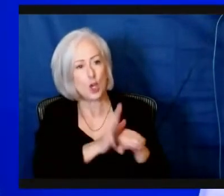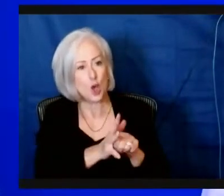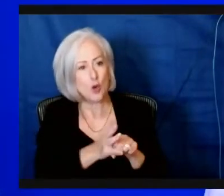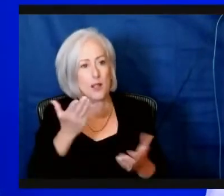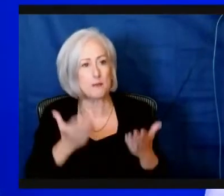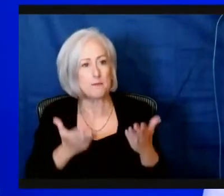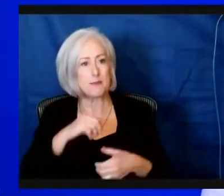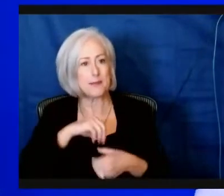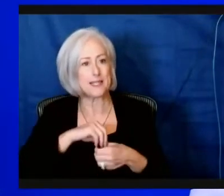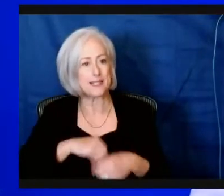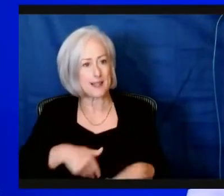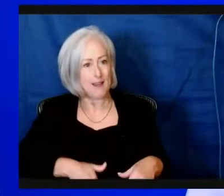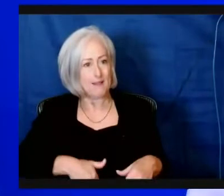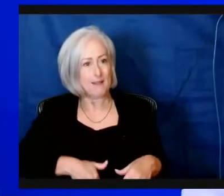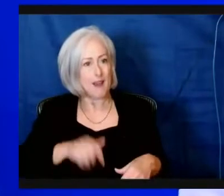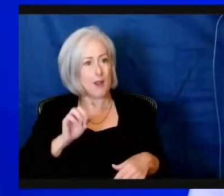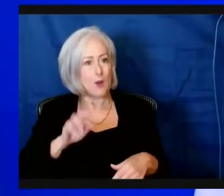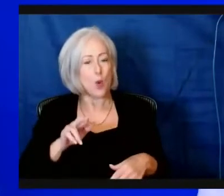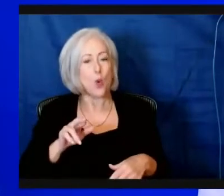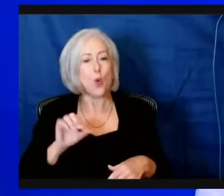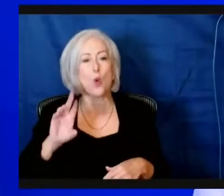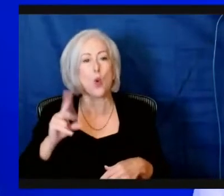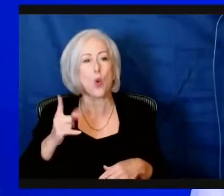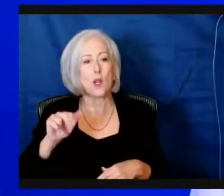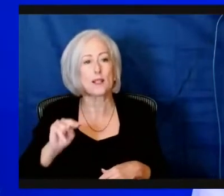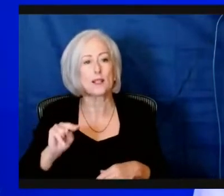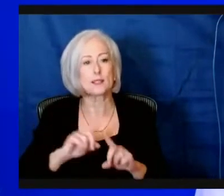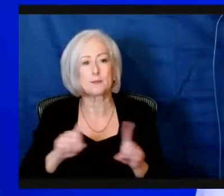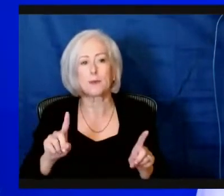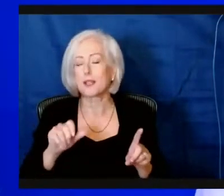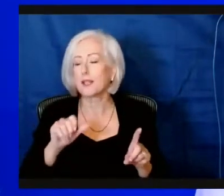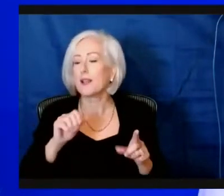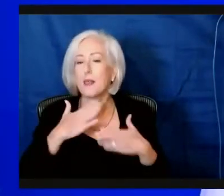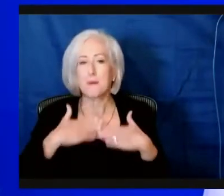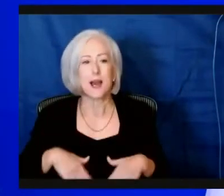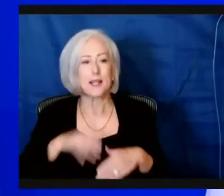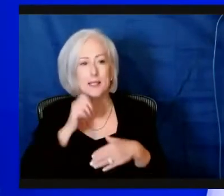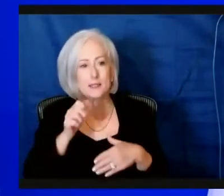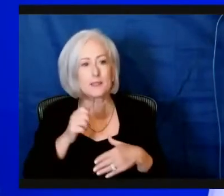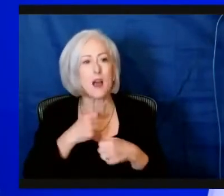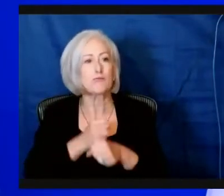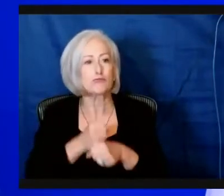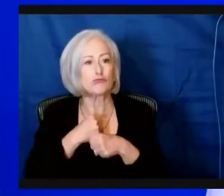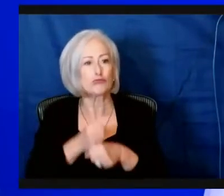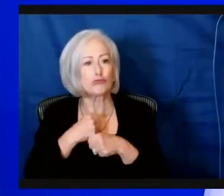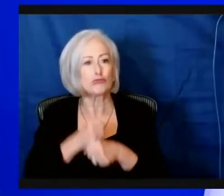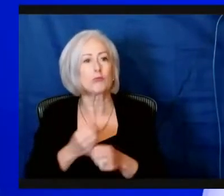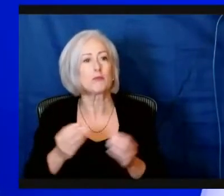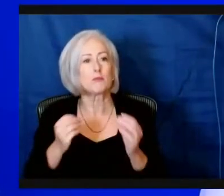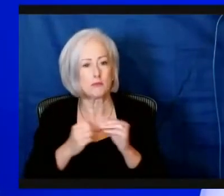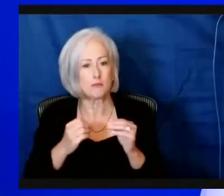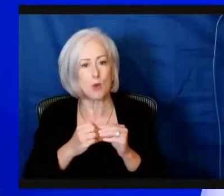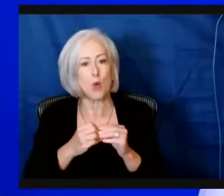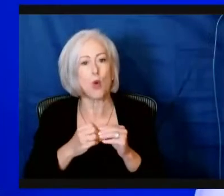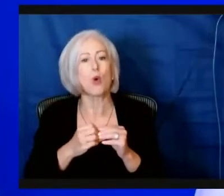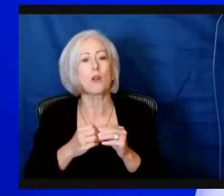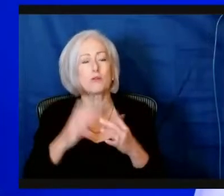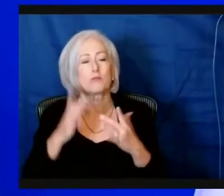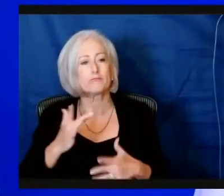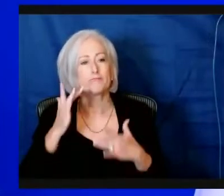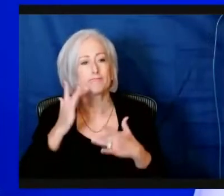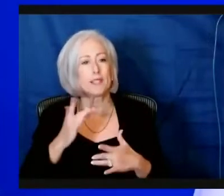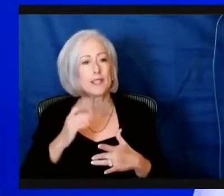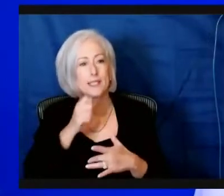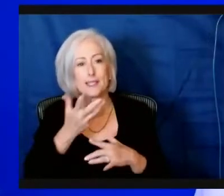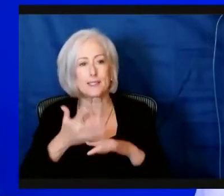But overall, just like you said, there isn't that active replication, and it should not, and it does not integrate into your genome,